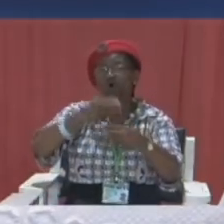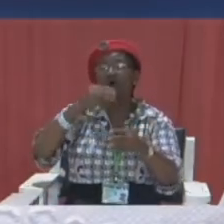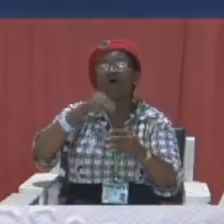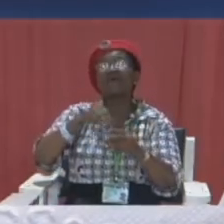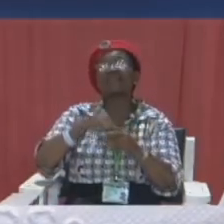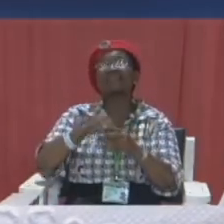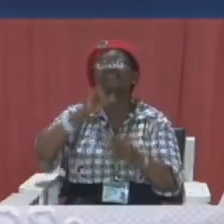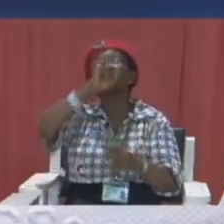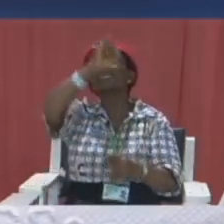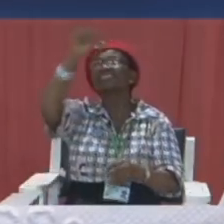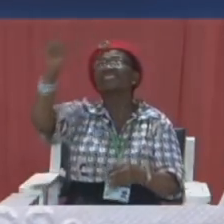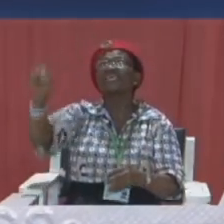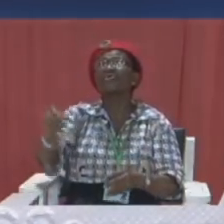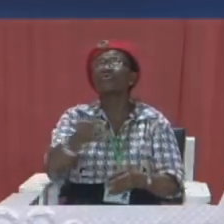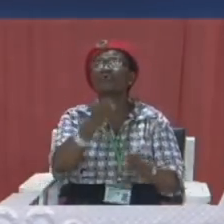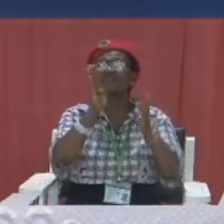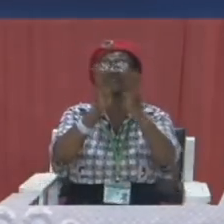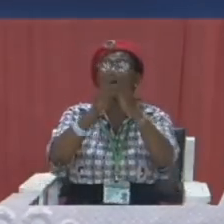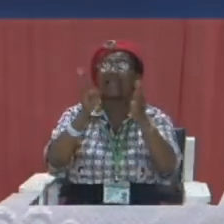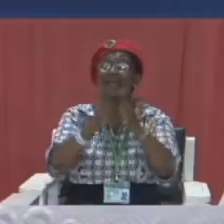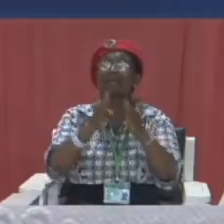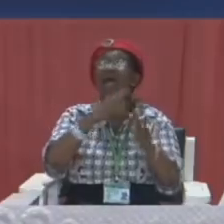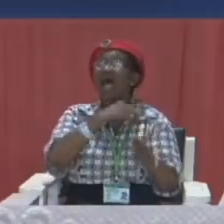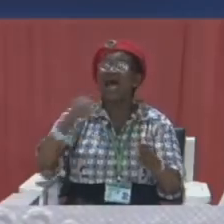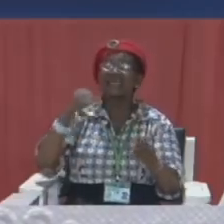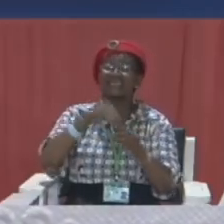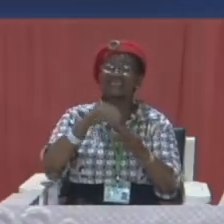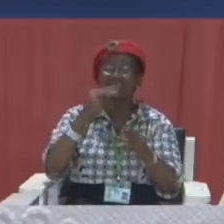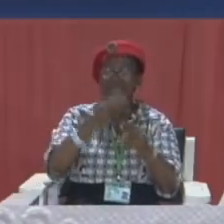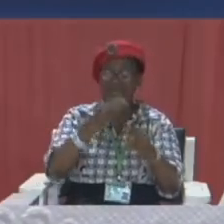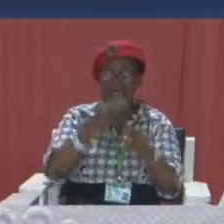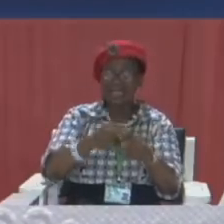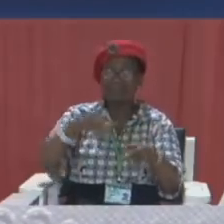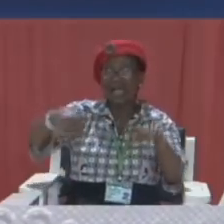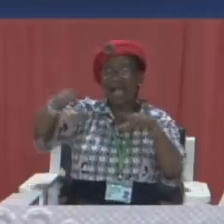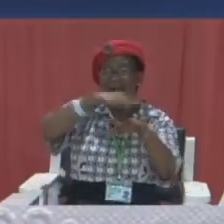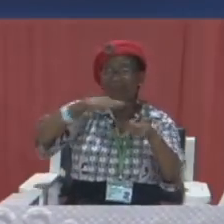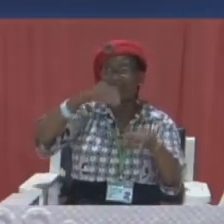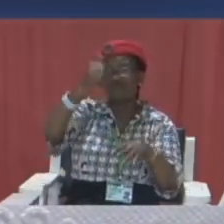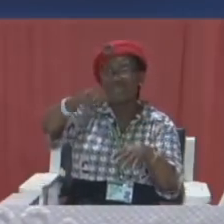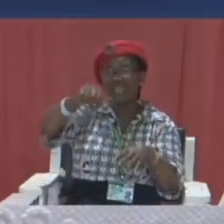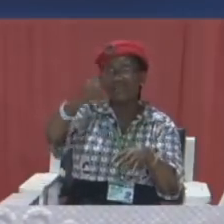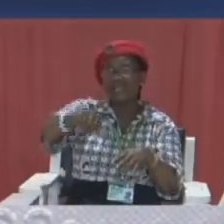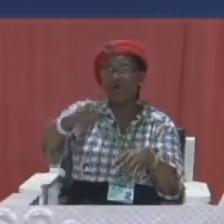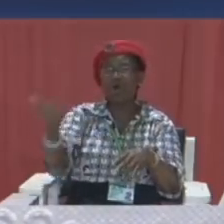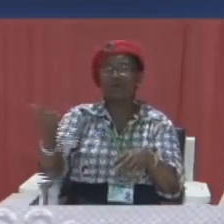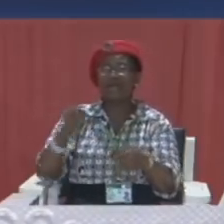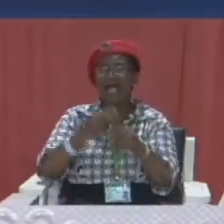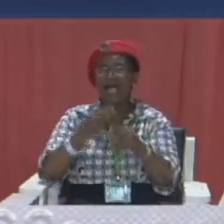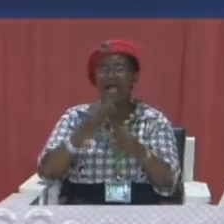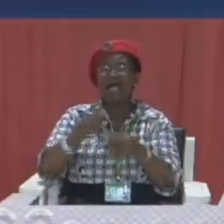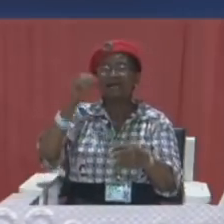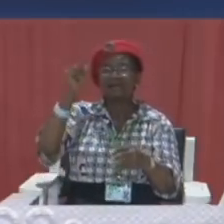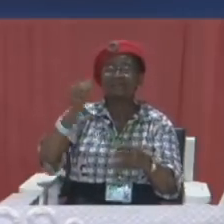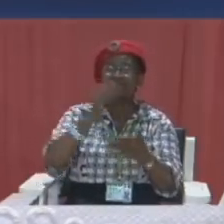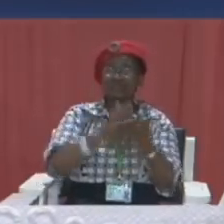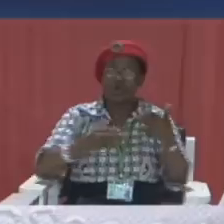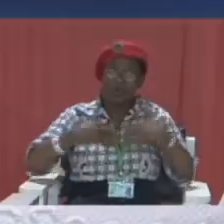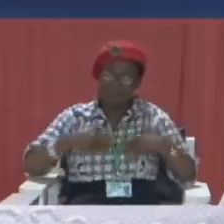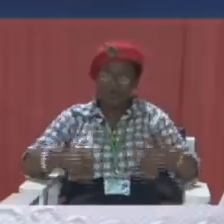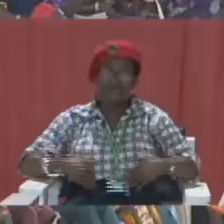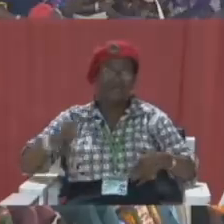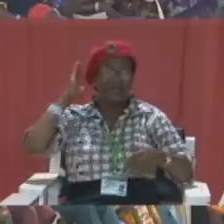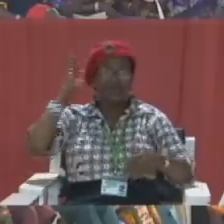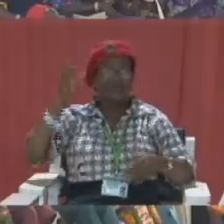Jerusalem. And in the name that's above every other name. Ati ni oruko to ju gbogbo oruko lo. Somebody is going to hear good